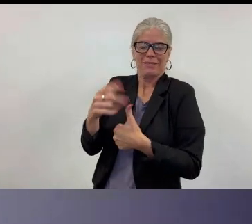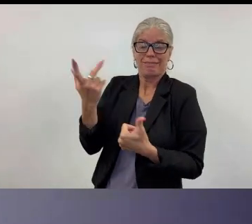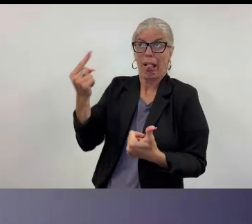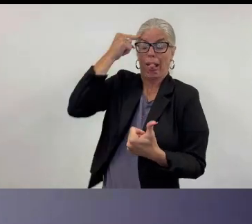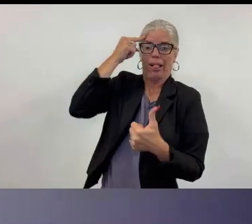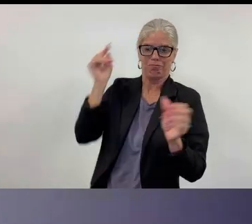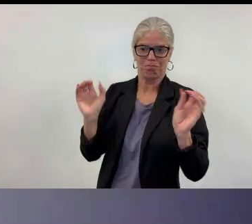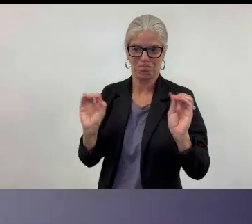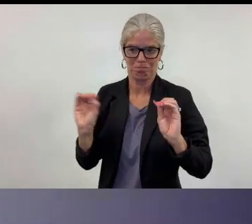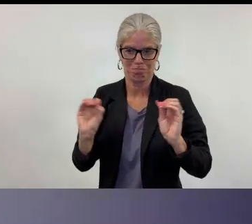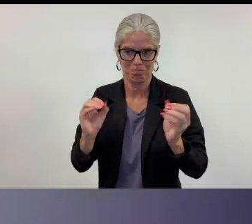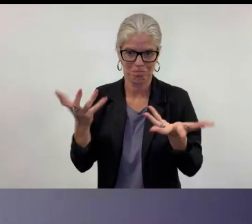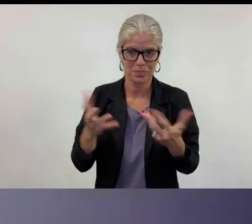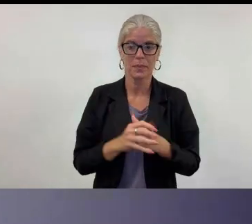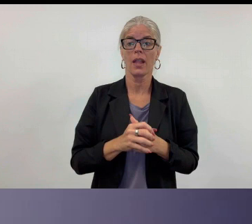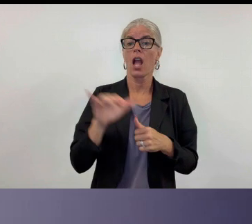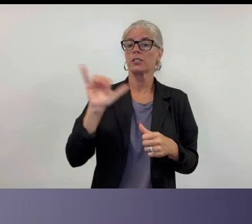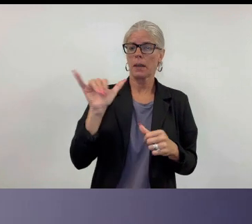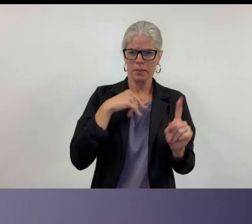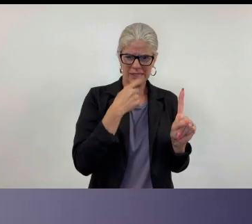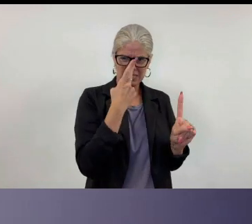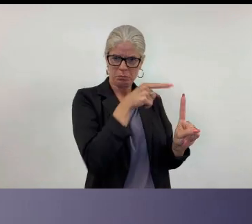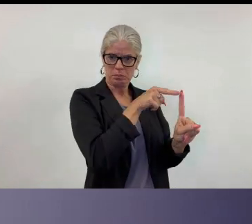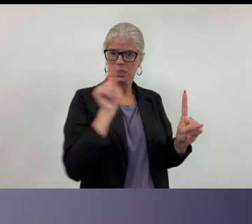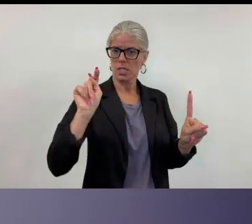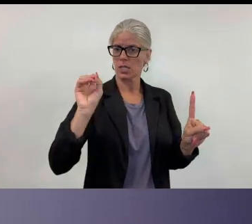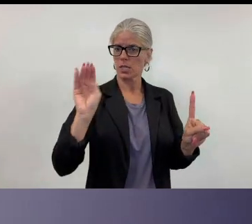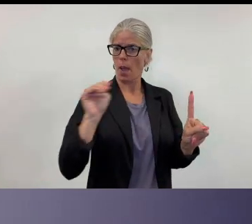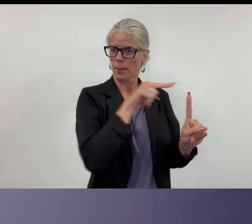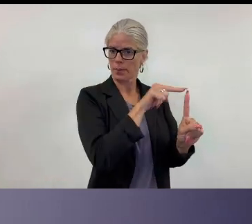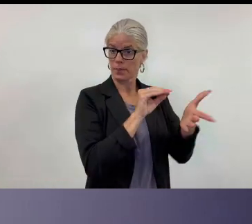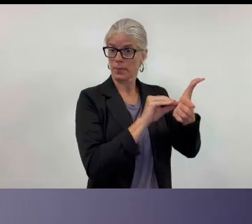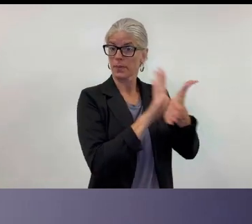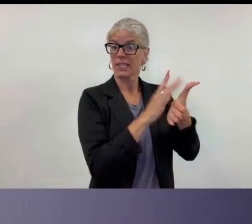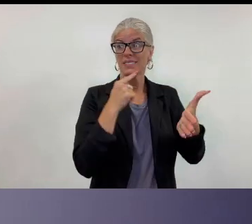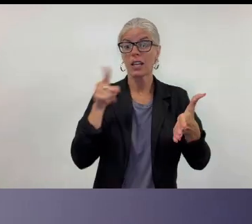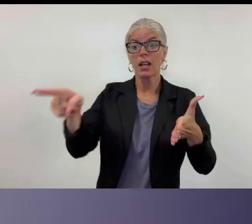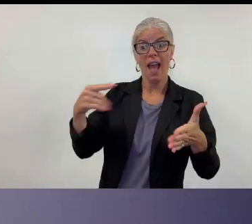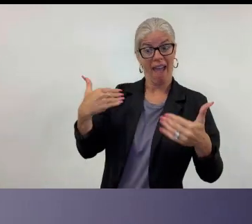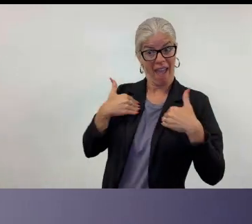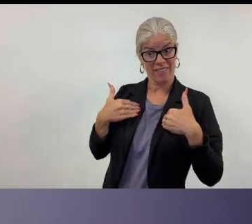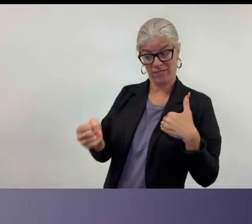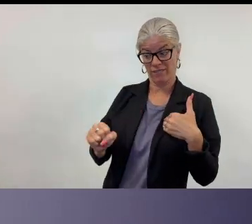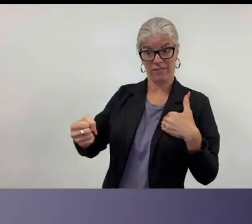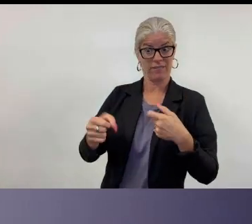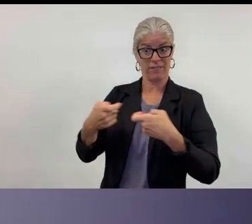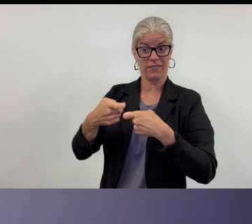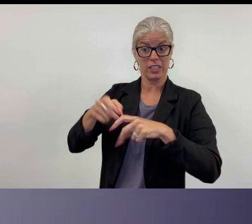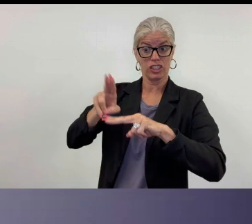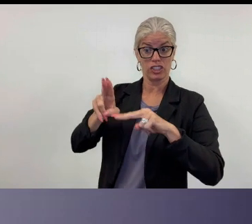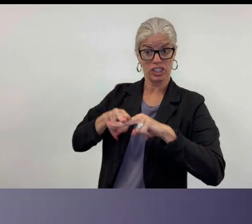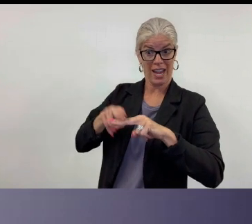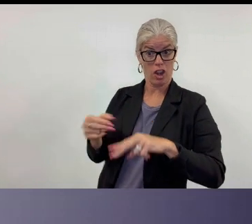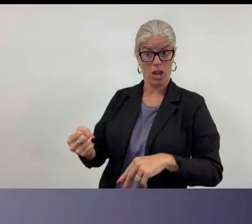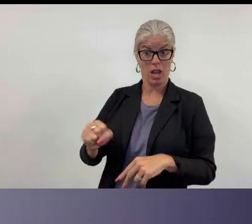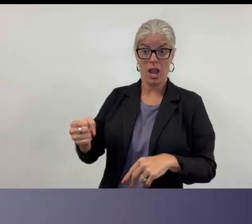different times. Tom writes in, to be sure, if you have a power chair, to be sure to remove your joystick, as they